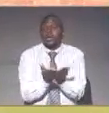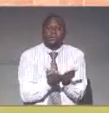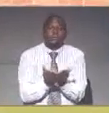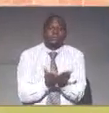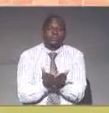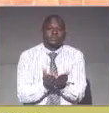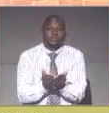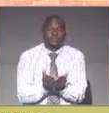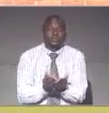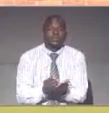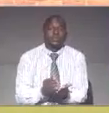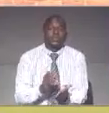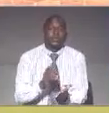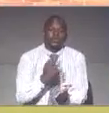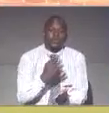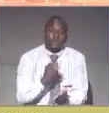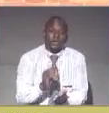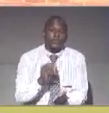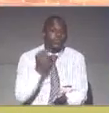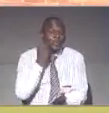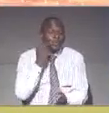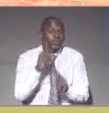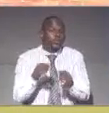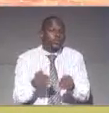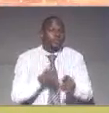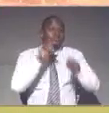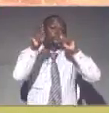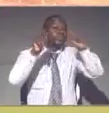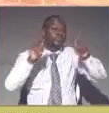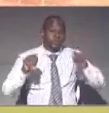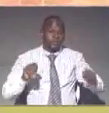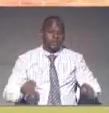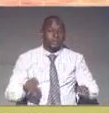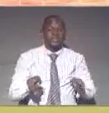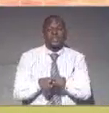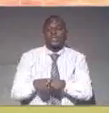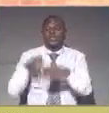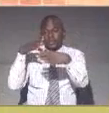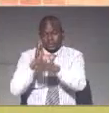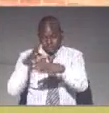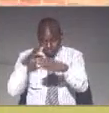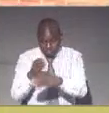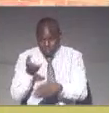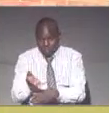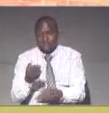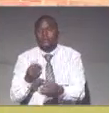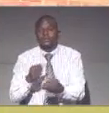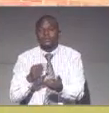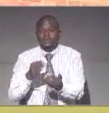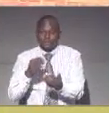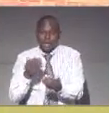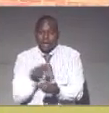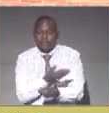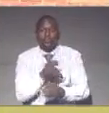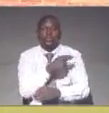abasavinga miliyoni 4 za Uganda, and laboratories ezikebera obunyama omwo mu Uganda eri